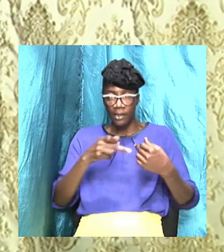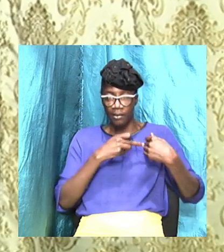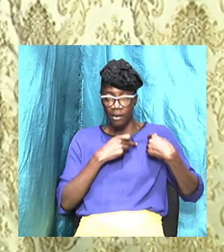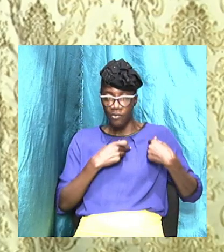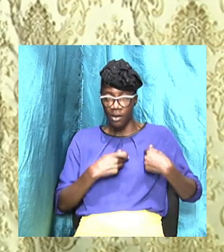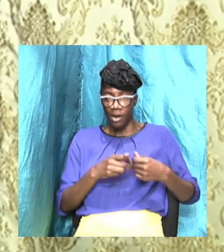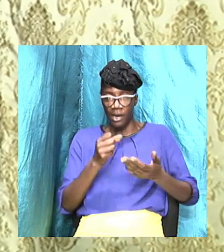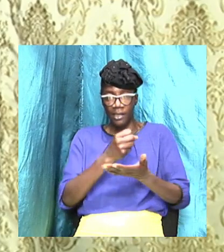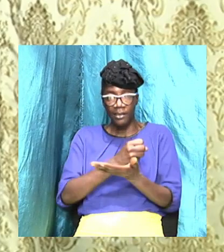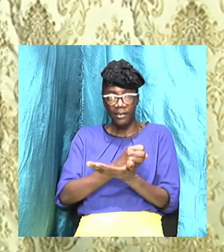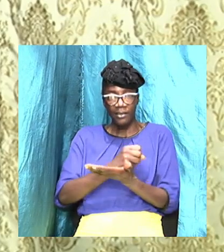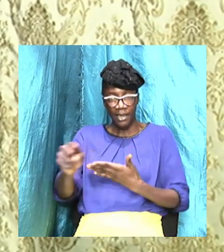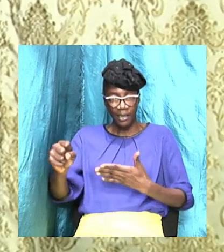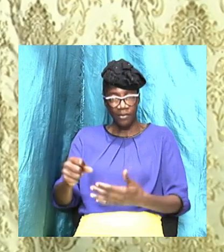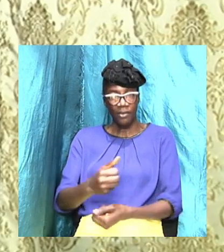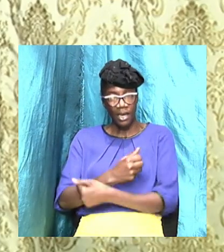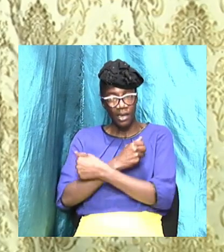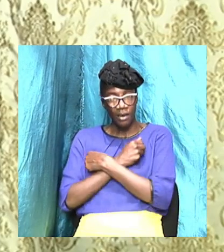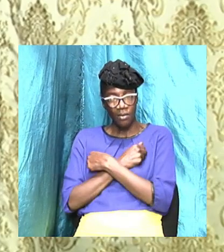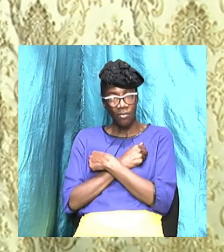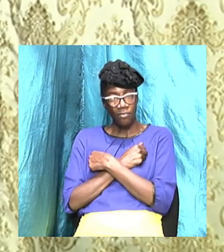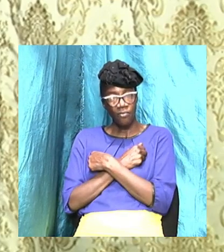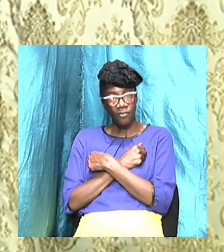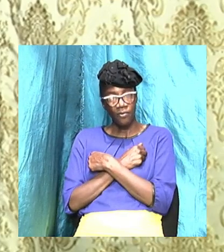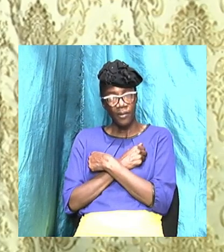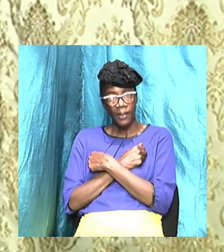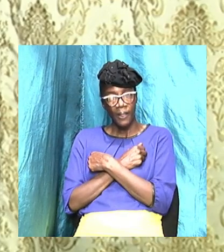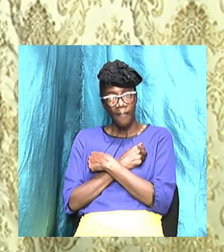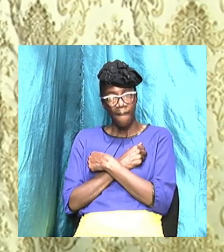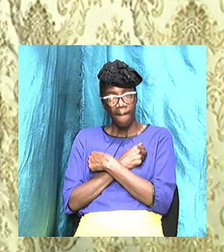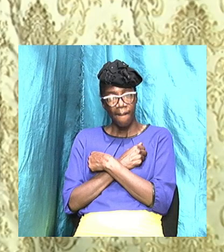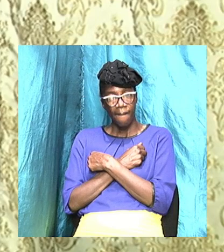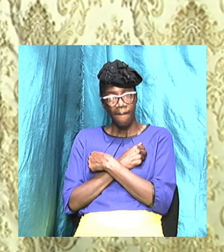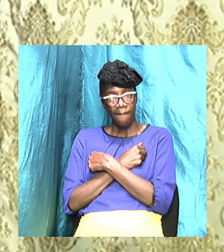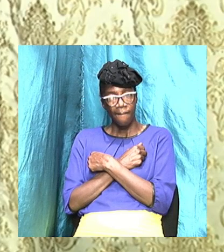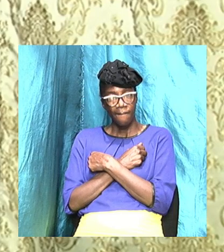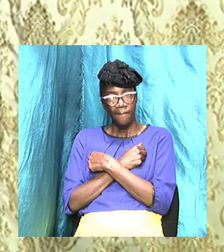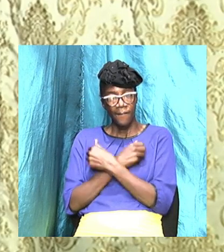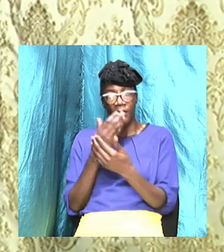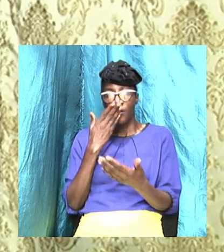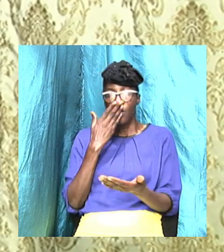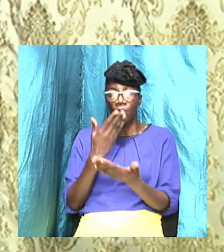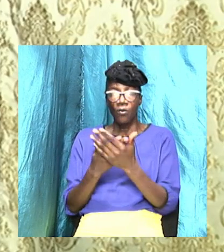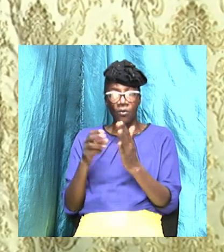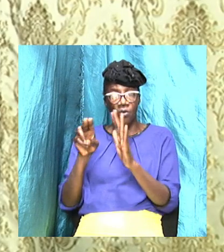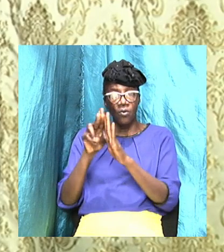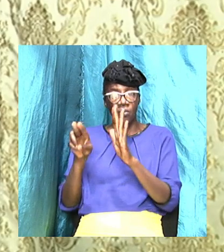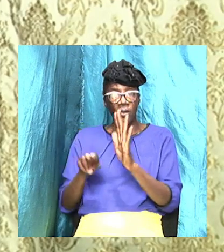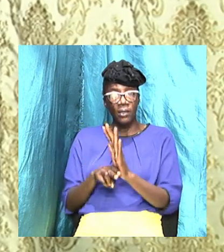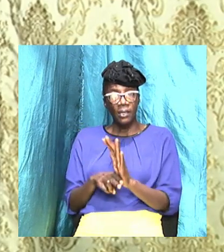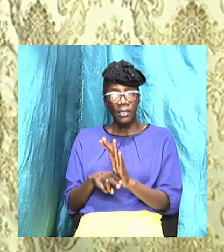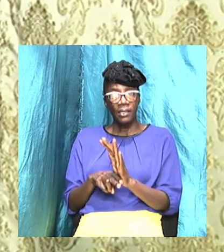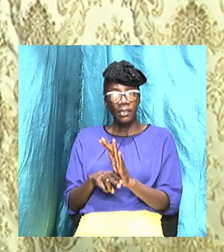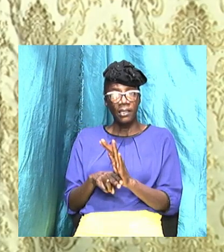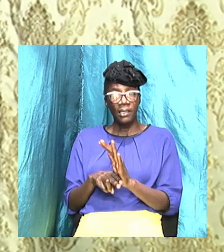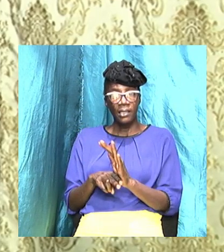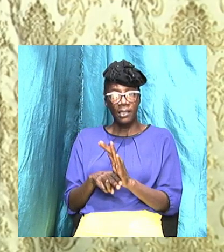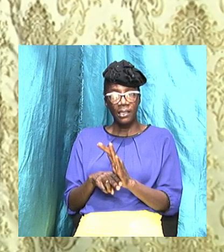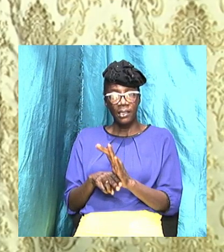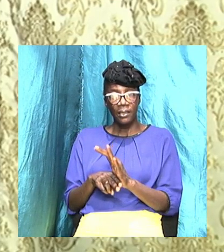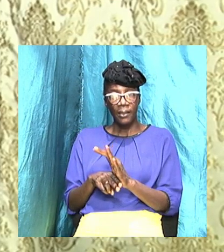Sanctified affections, piety, or moral goodness. Can be